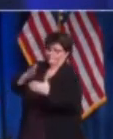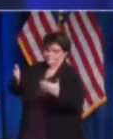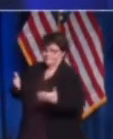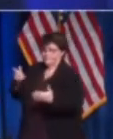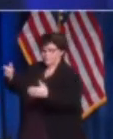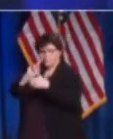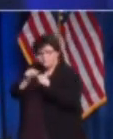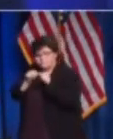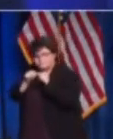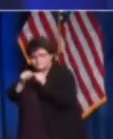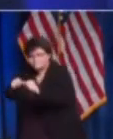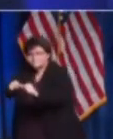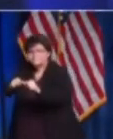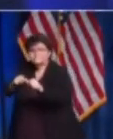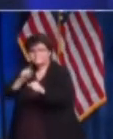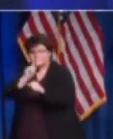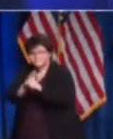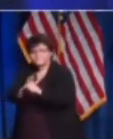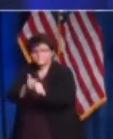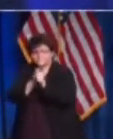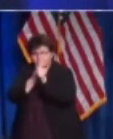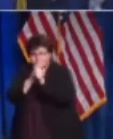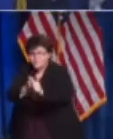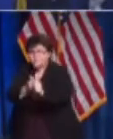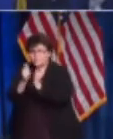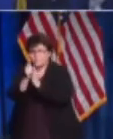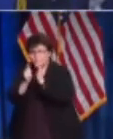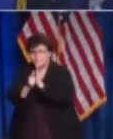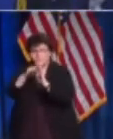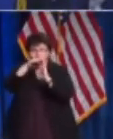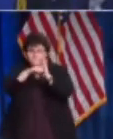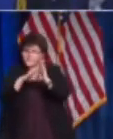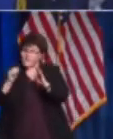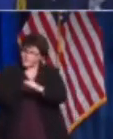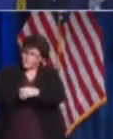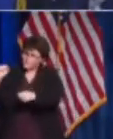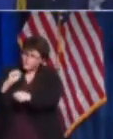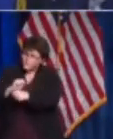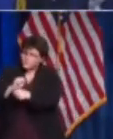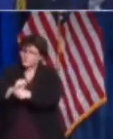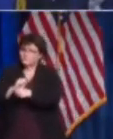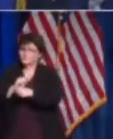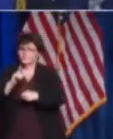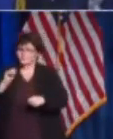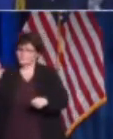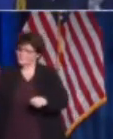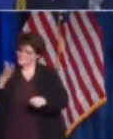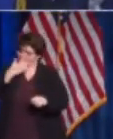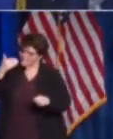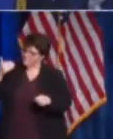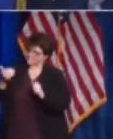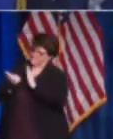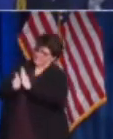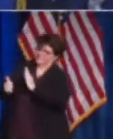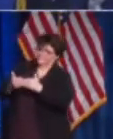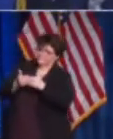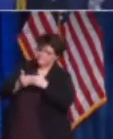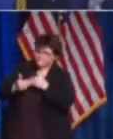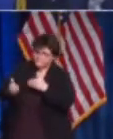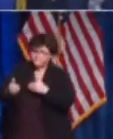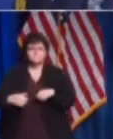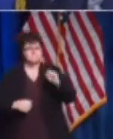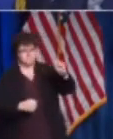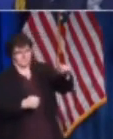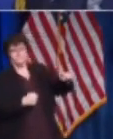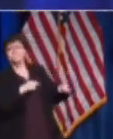discharge, according to law, the duties of the office of Treasurer to the best of your abilities, so help you God? I do. Congratulations.